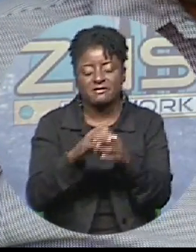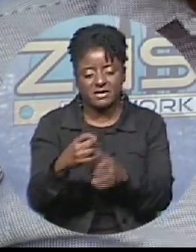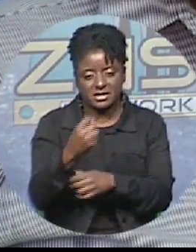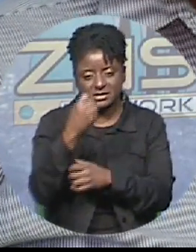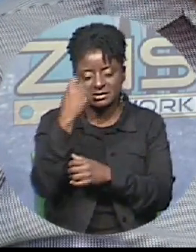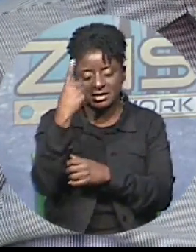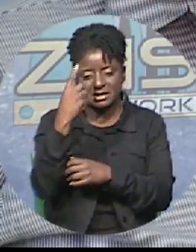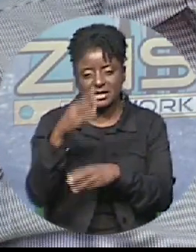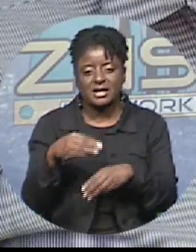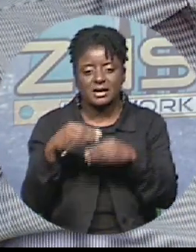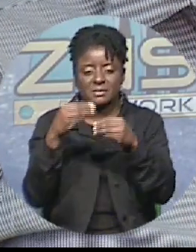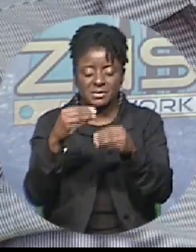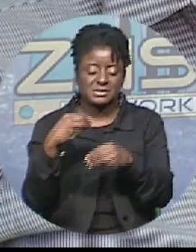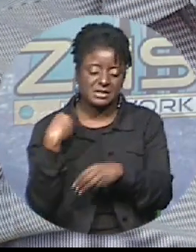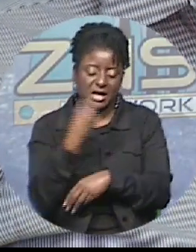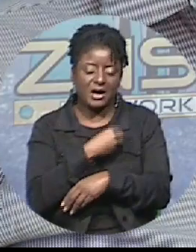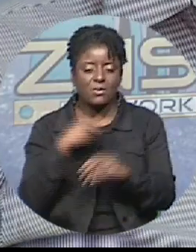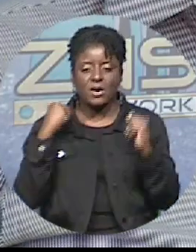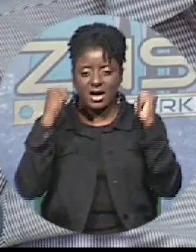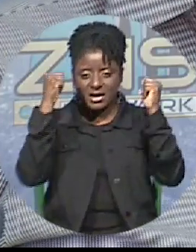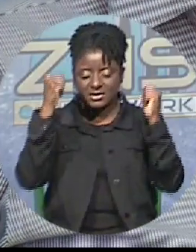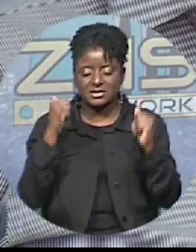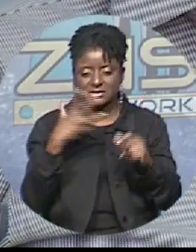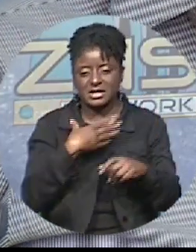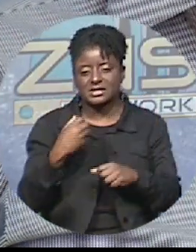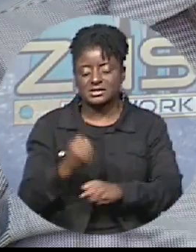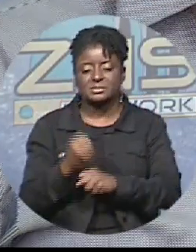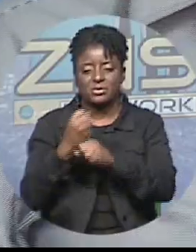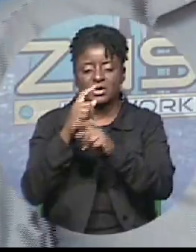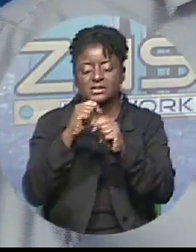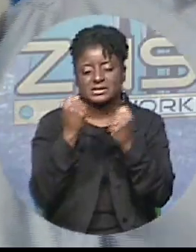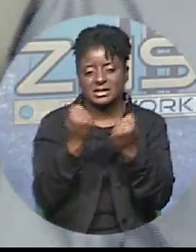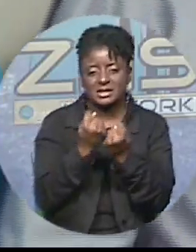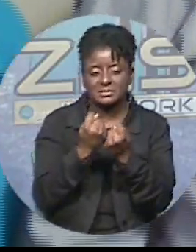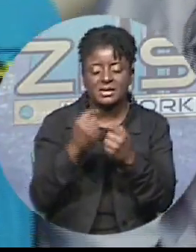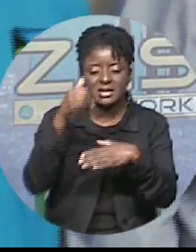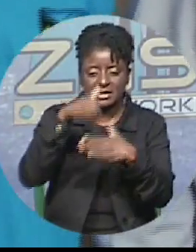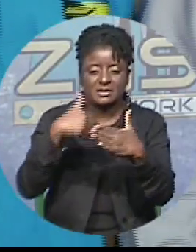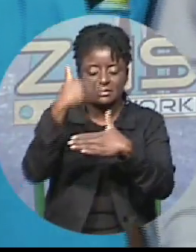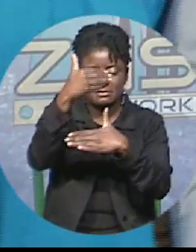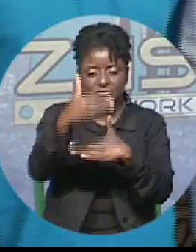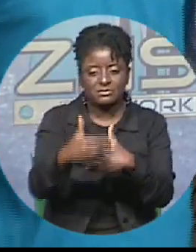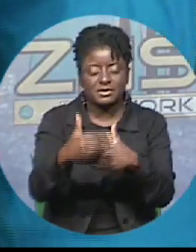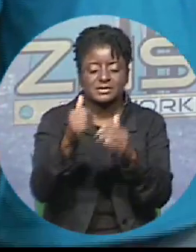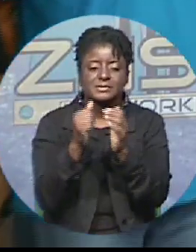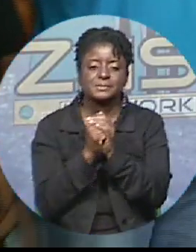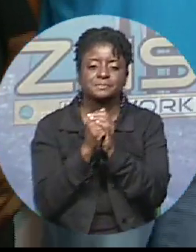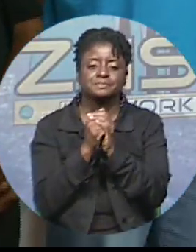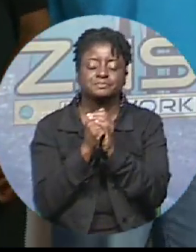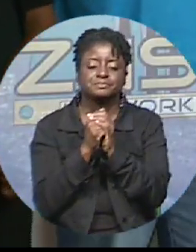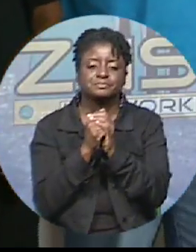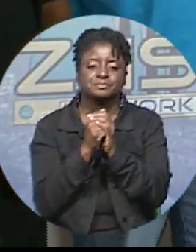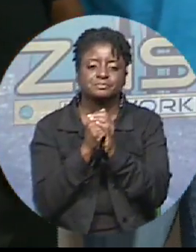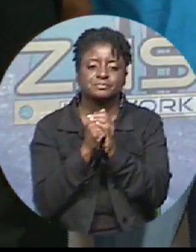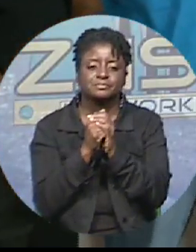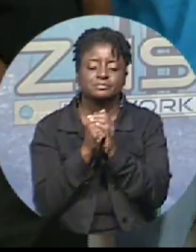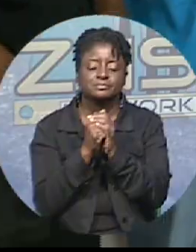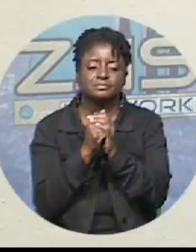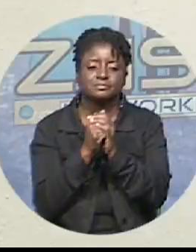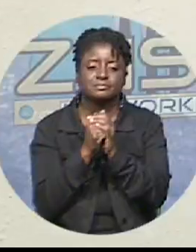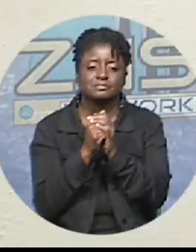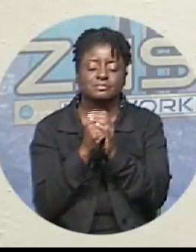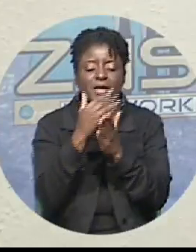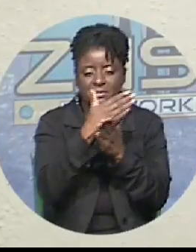their support teams, including administrators, at the forefront, according to BOC General Secretary Romel Fish-Knowles. Brief highlights of